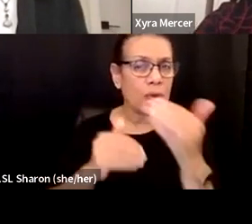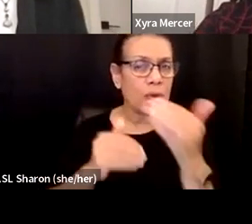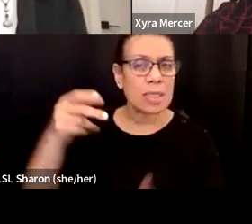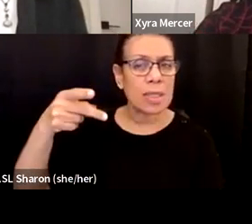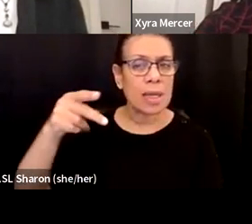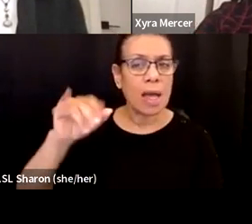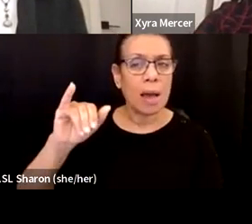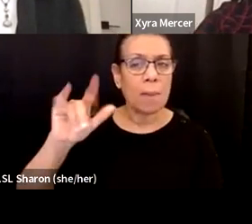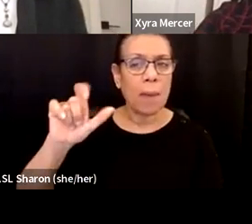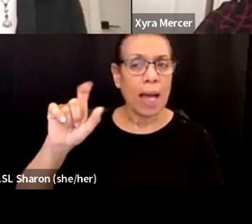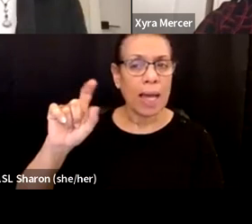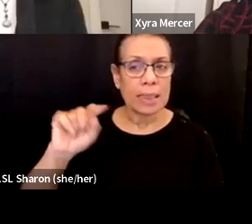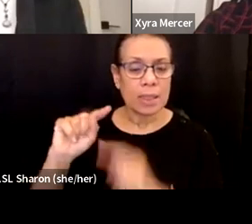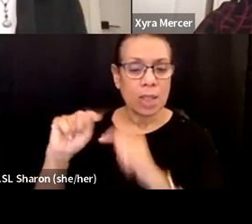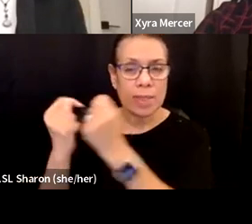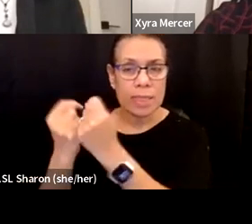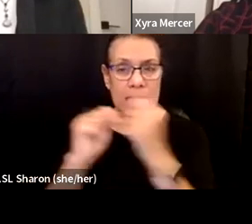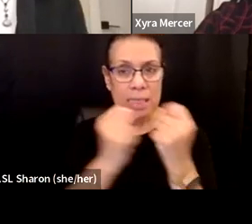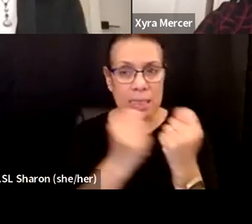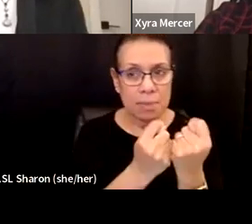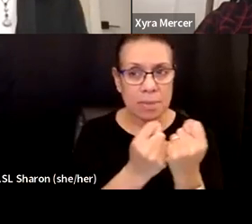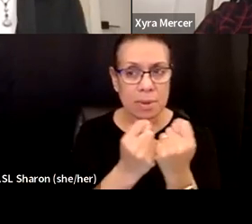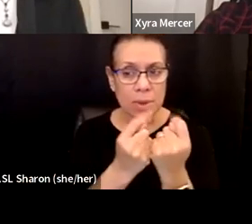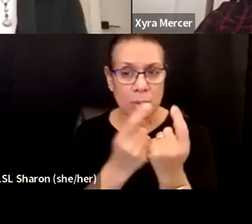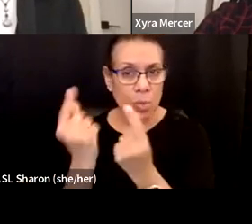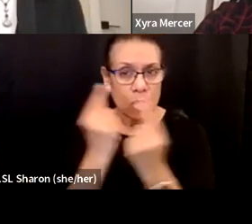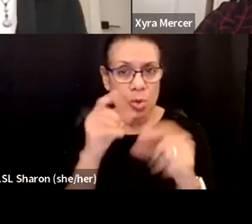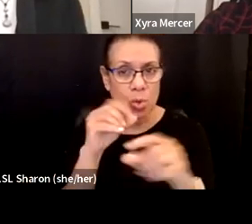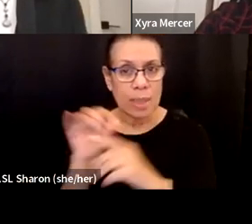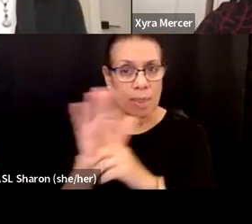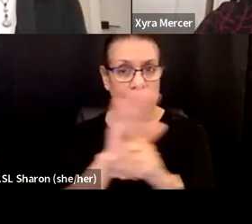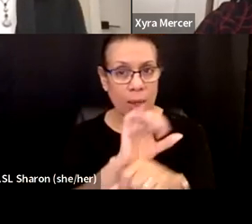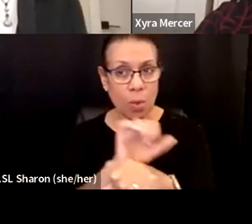where where they are in their work at this